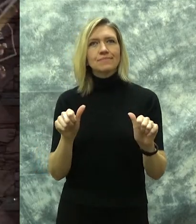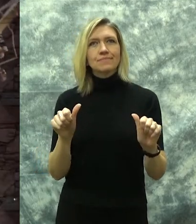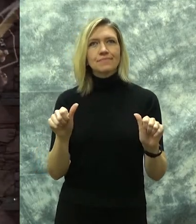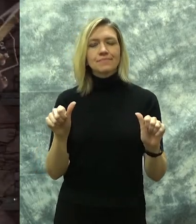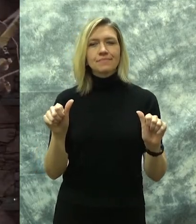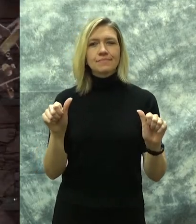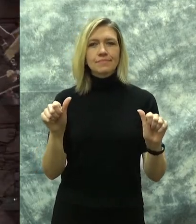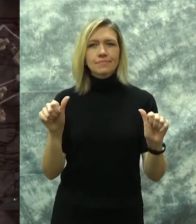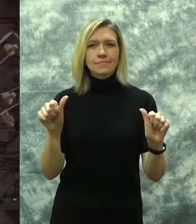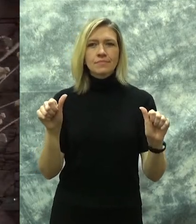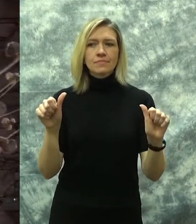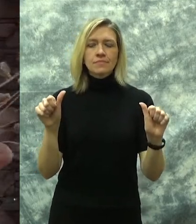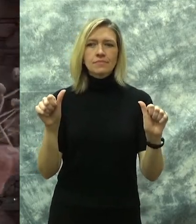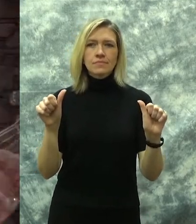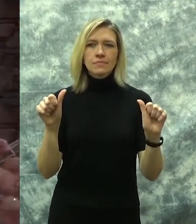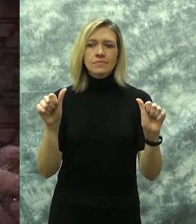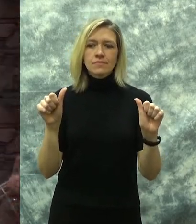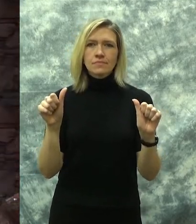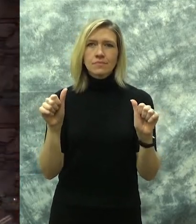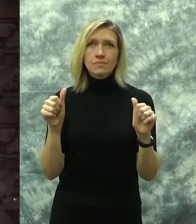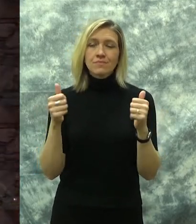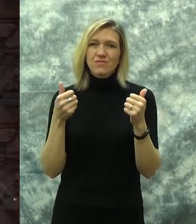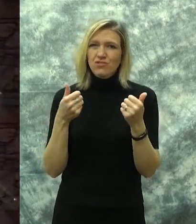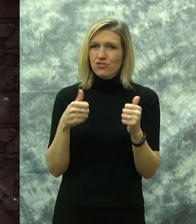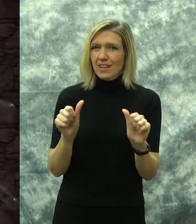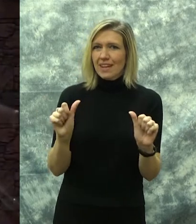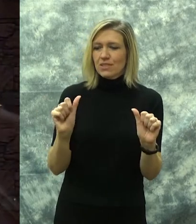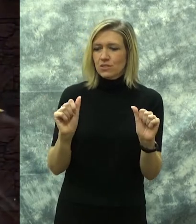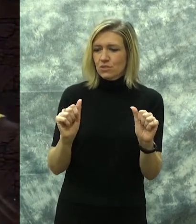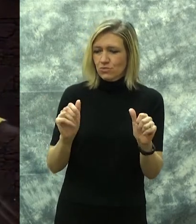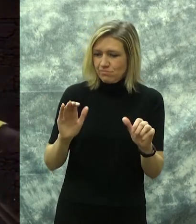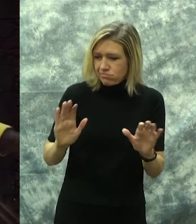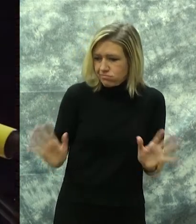to raise a kind child.